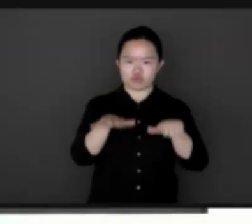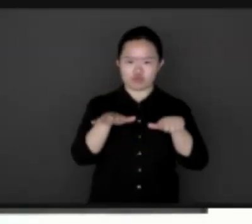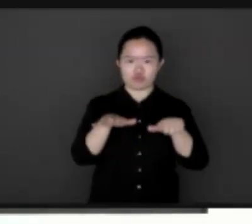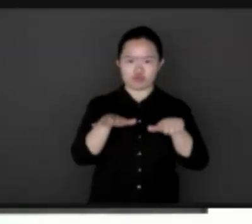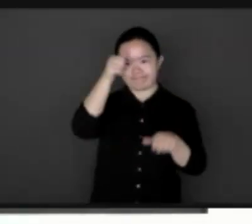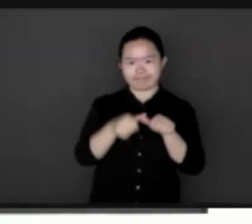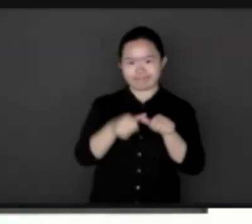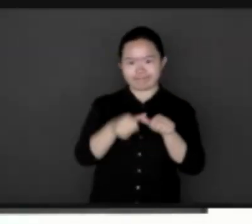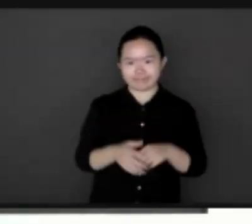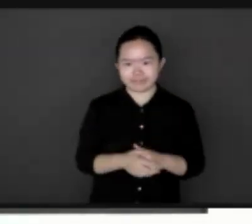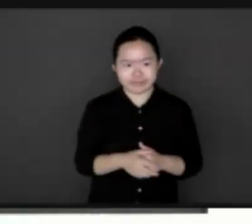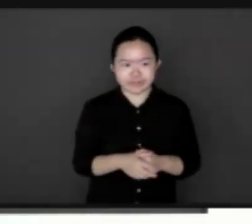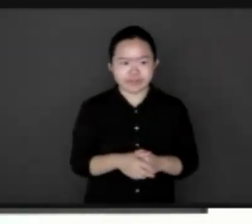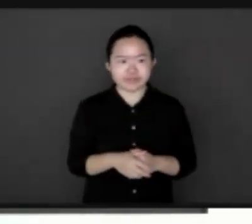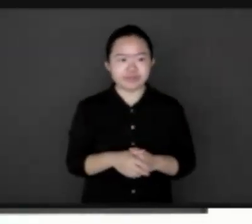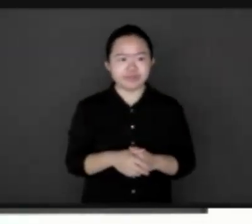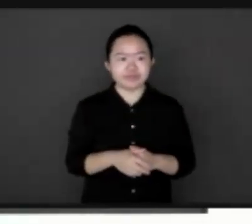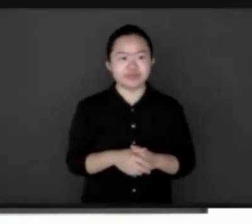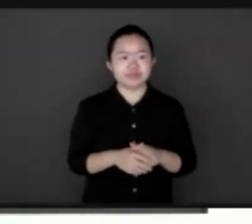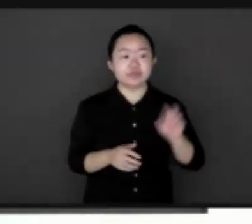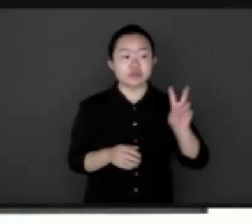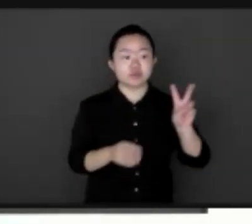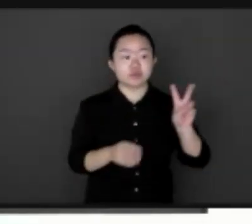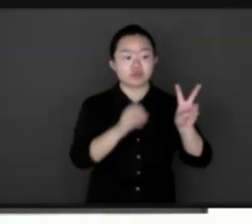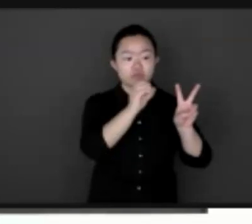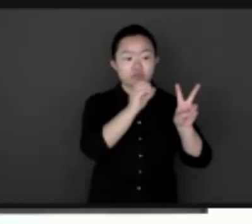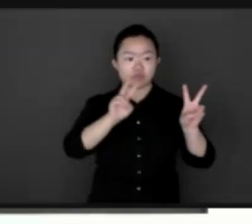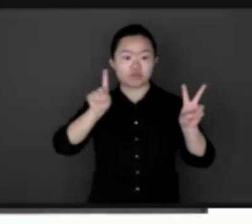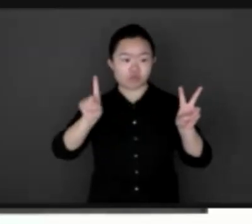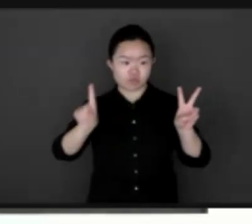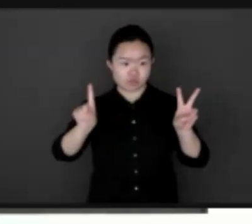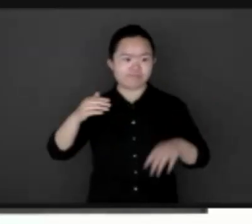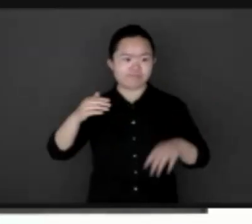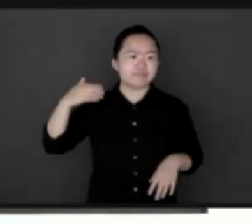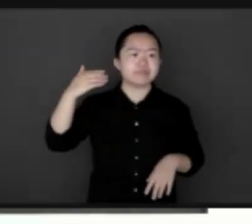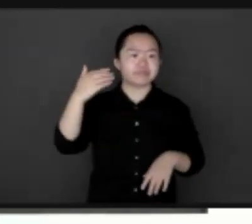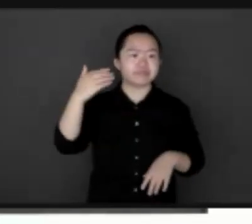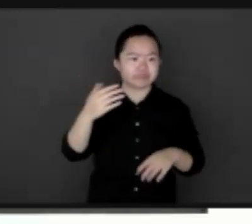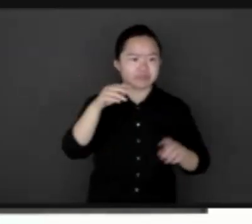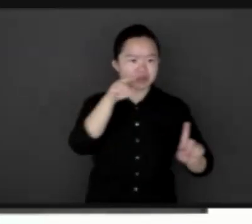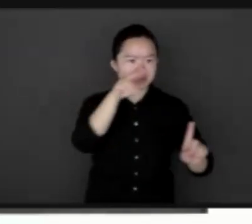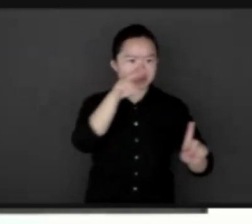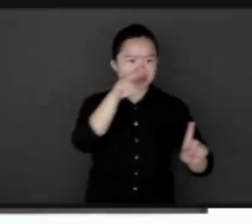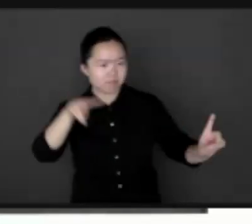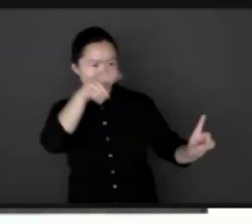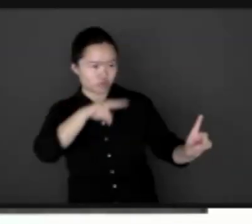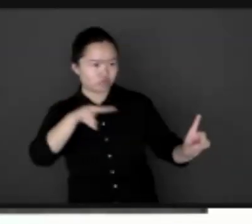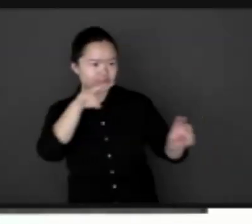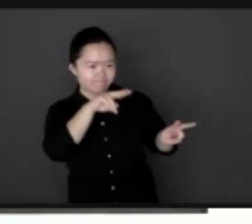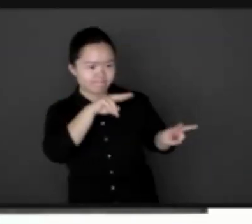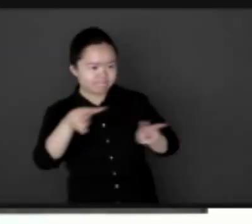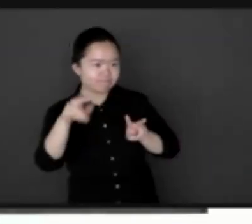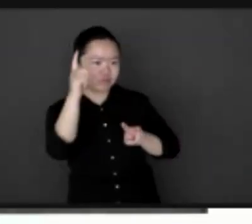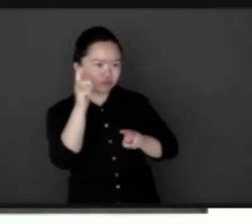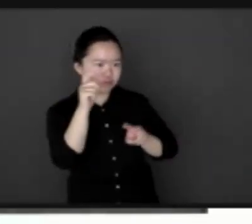after 21, we have had the monitoring, and also we are now in the second reporting period right now.